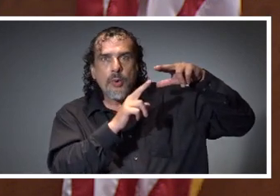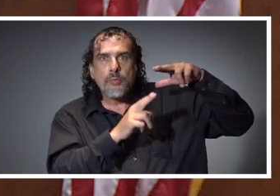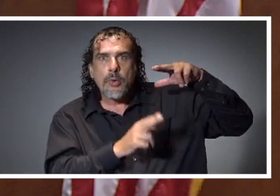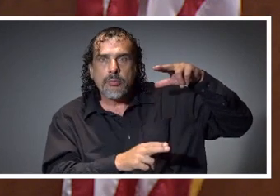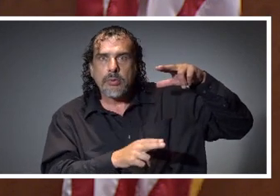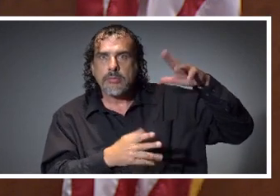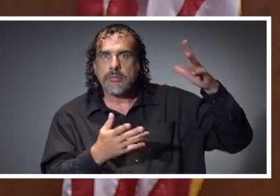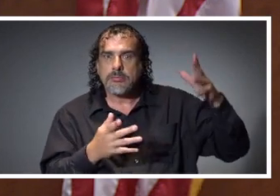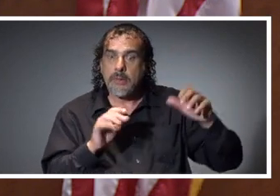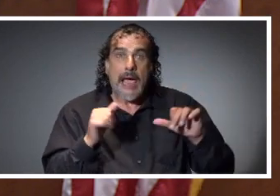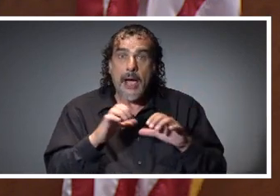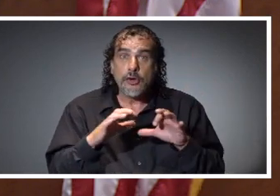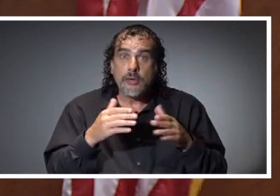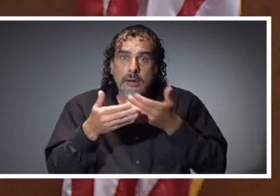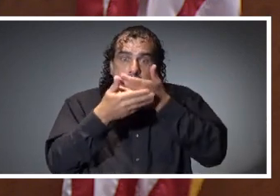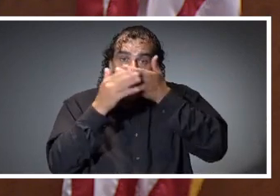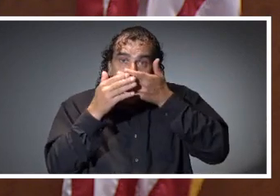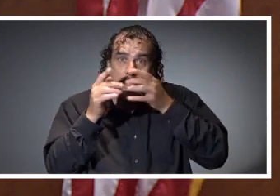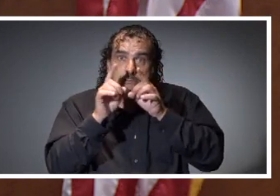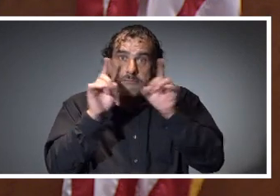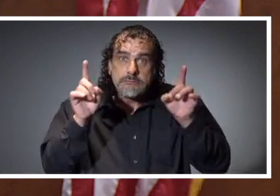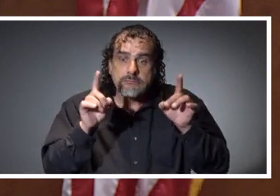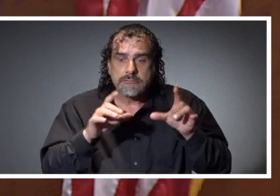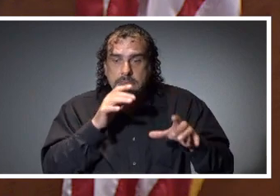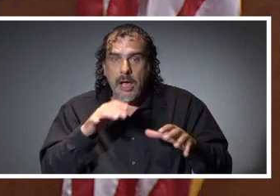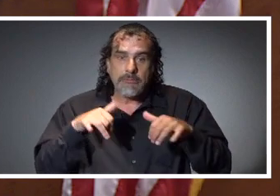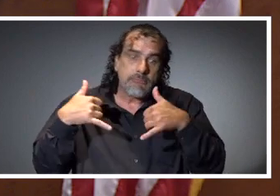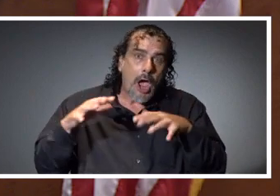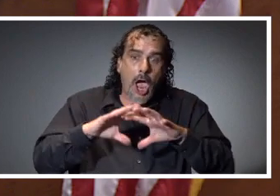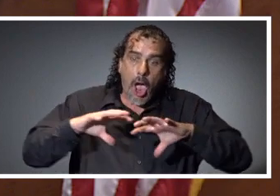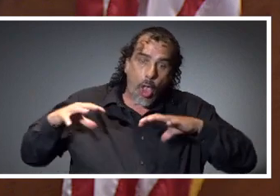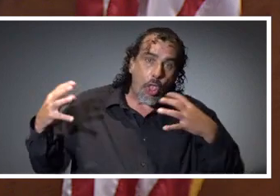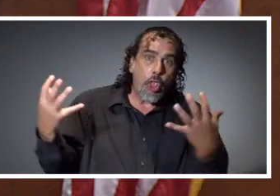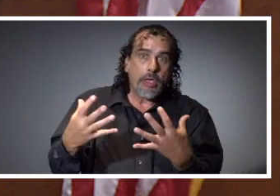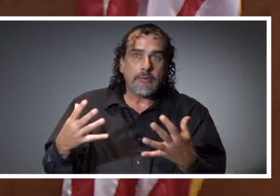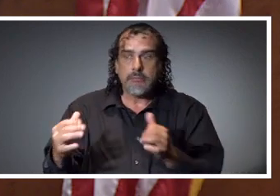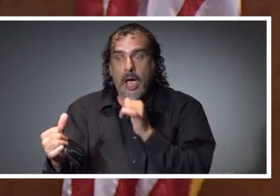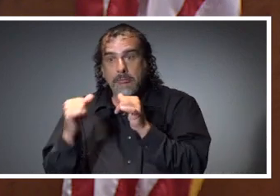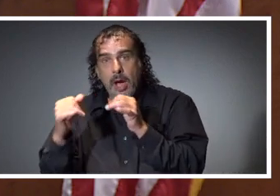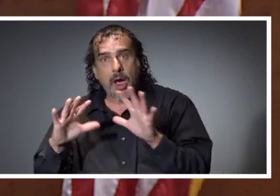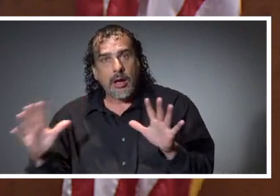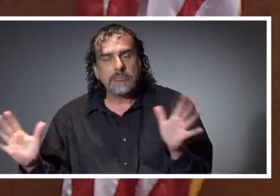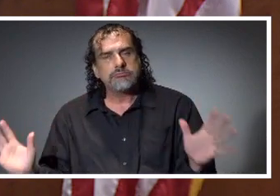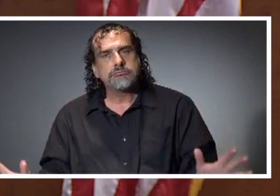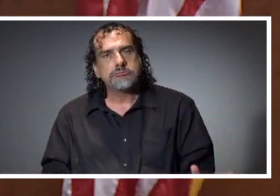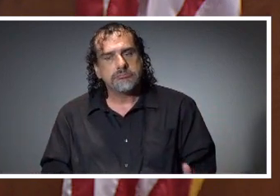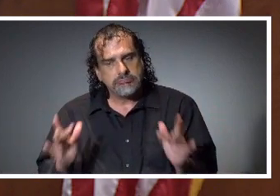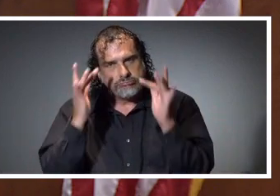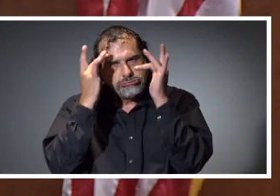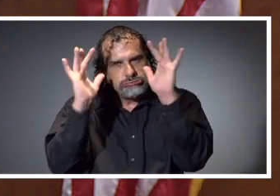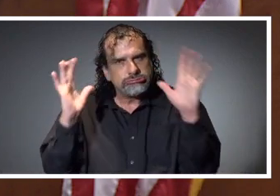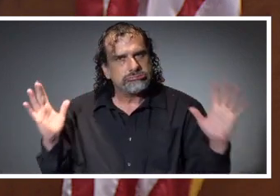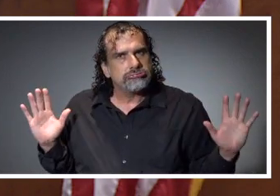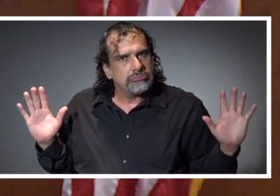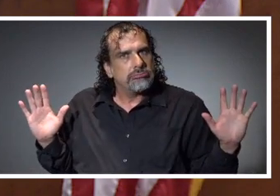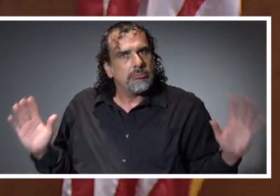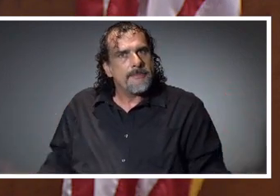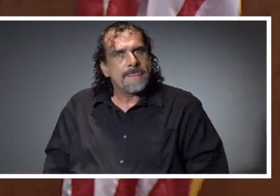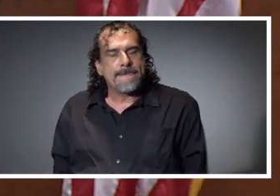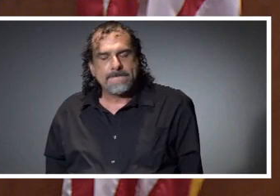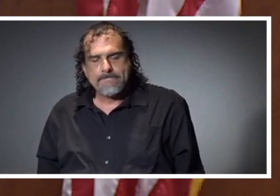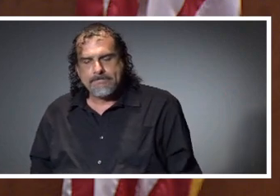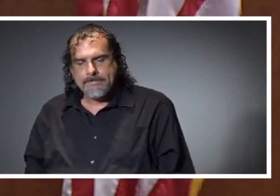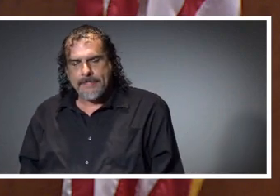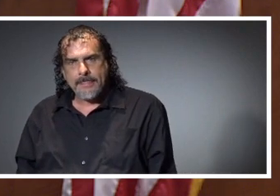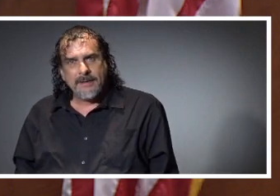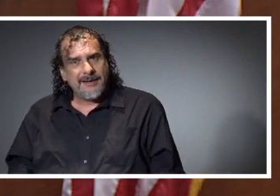that is wear a mask. Don't go in large groups. Stay spread out. Be smart. And if we'll do that